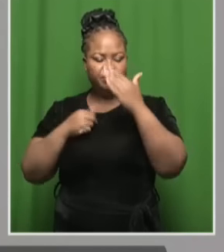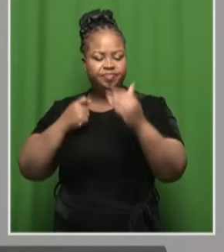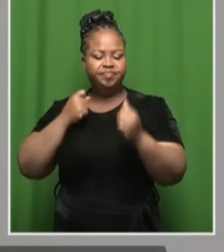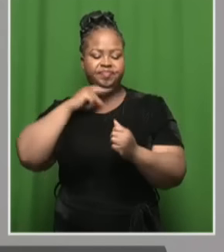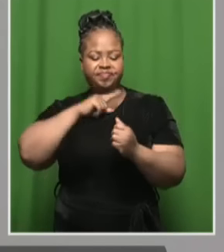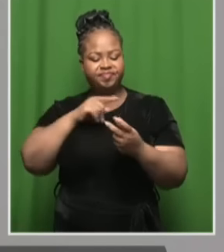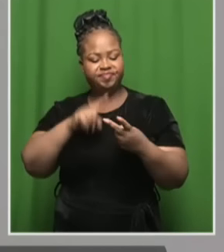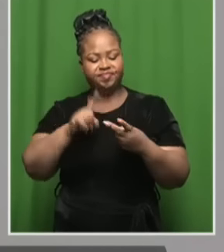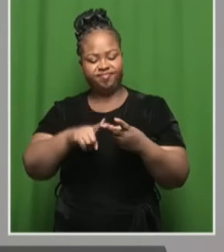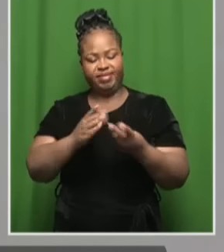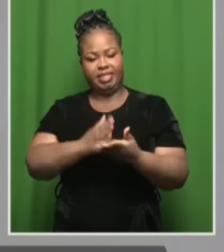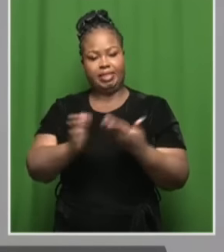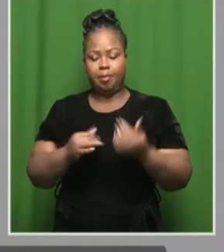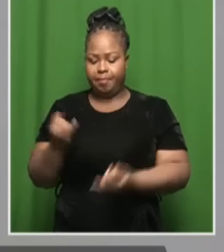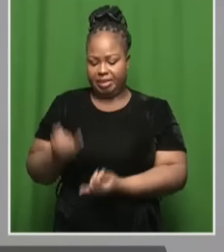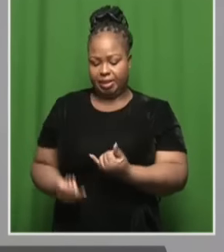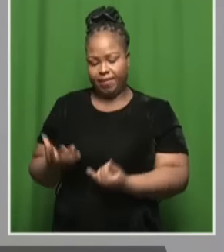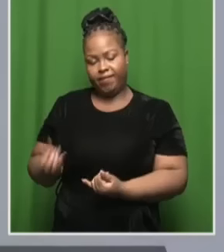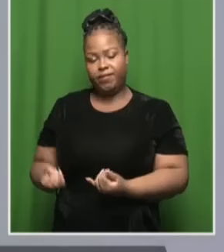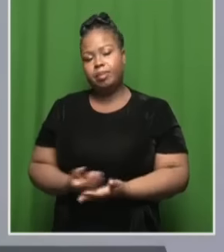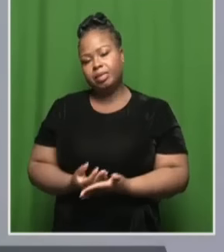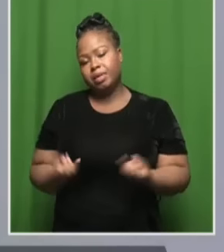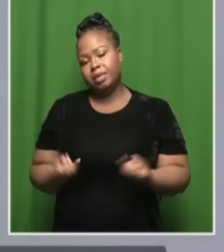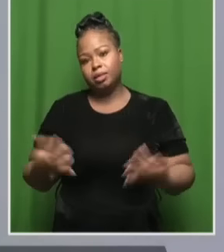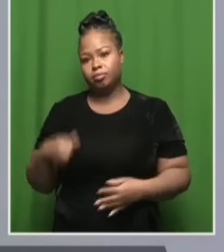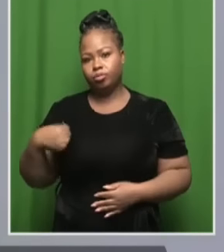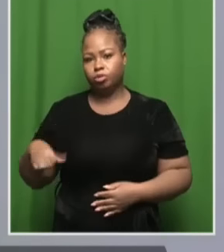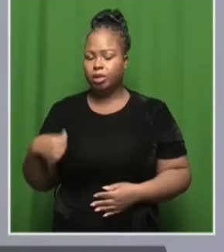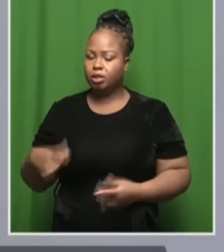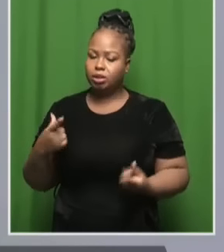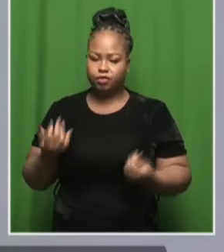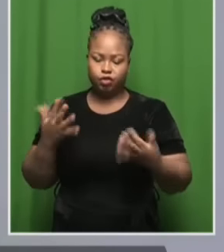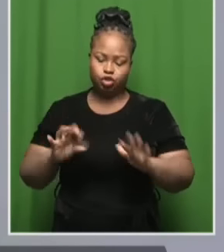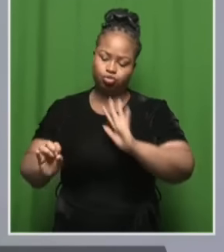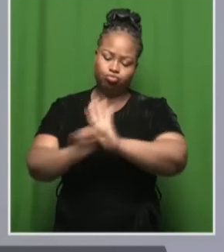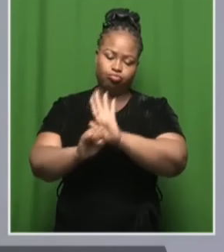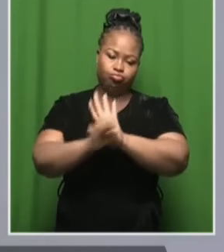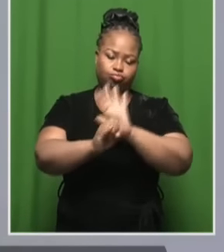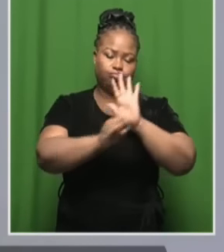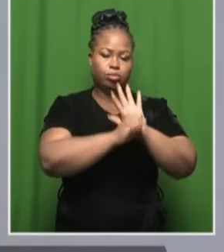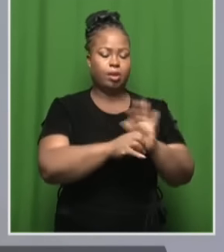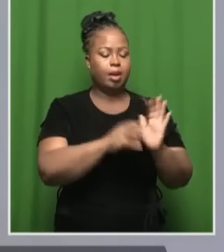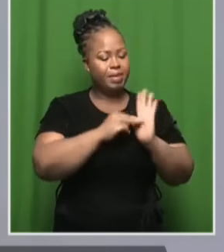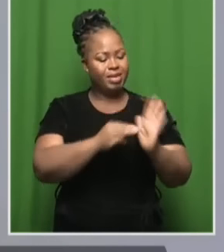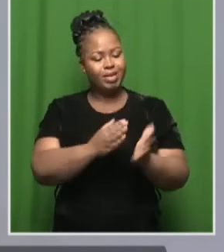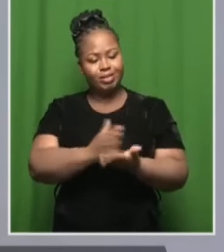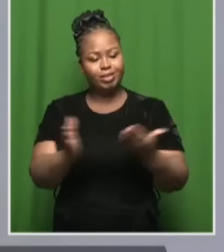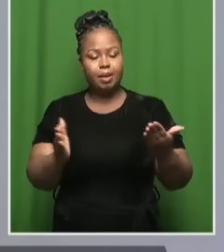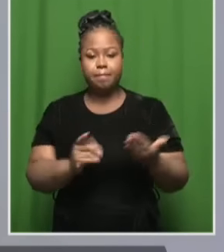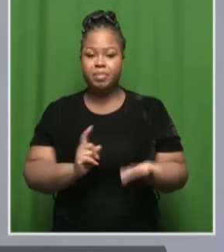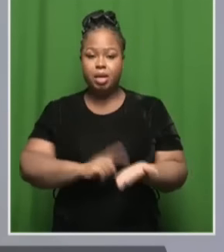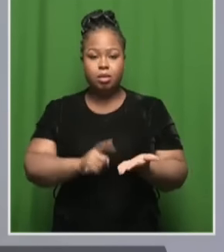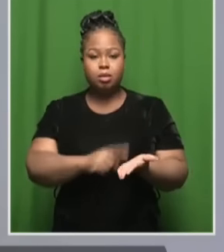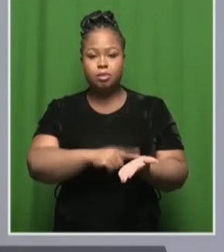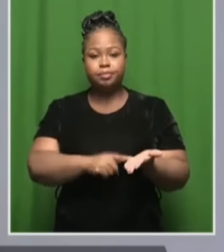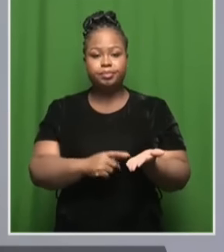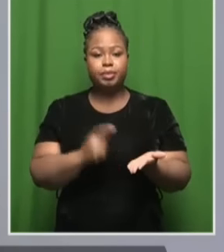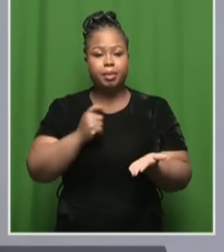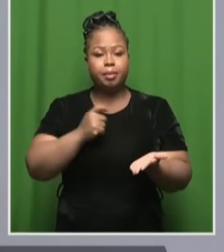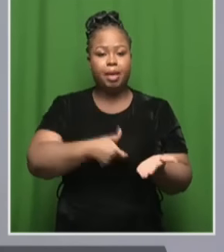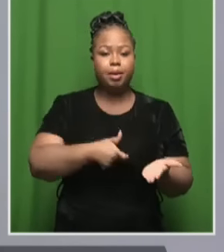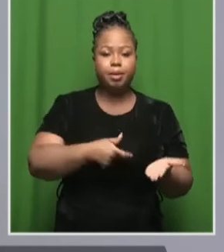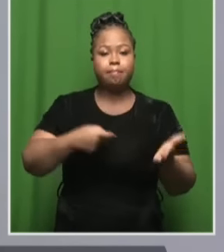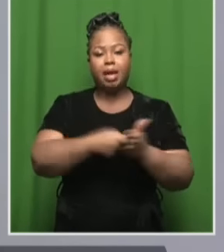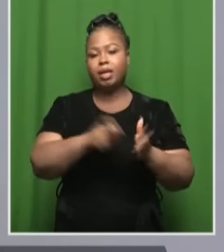can tell you a lot of municipalities have done exactly that, identified the number of meters that are non-vending. Point in case,